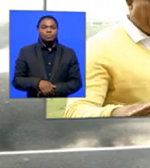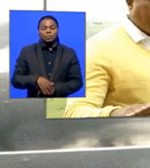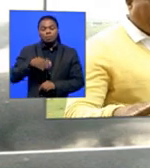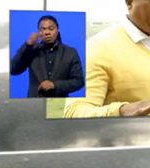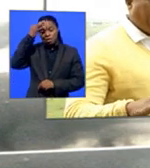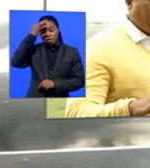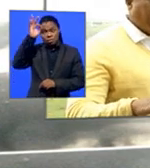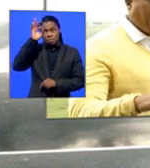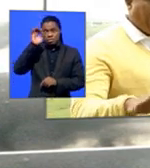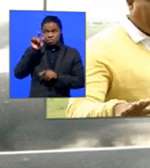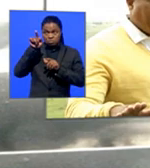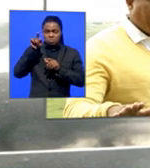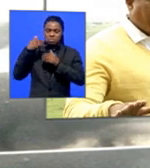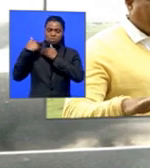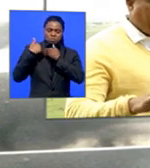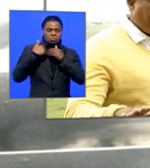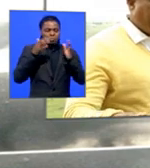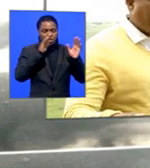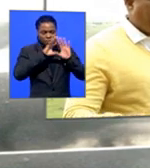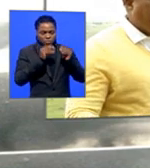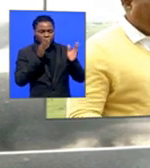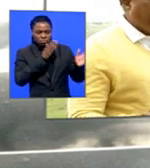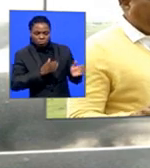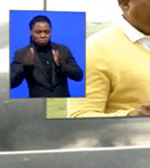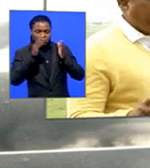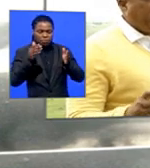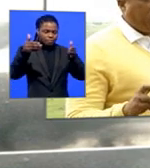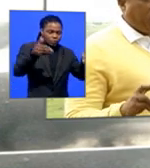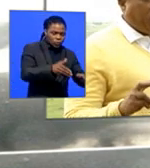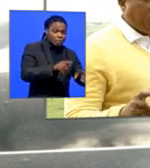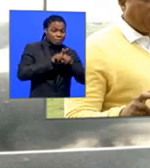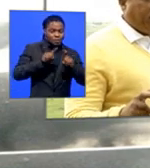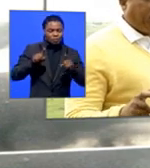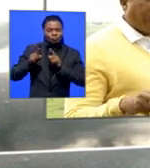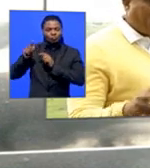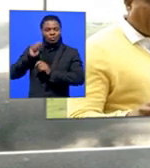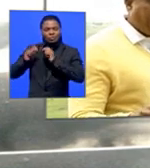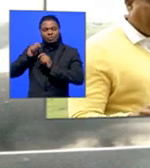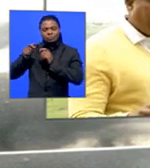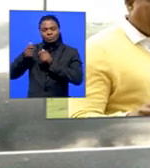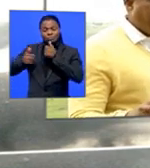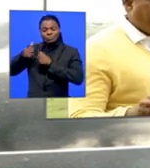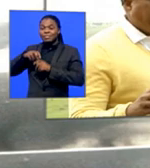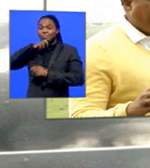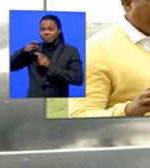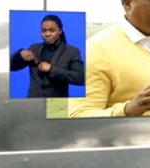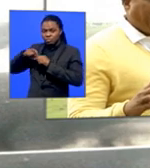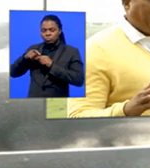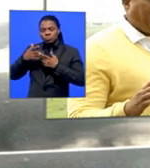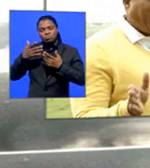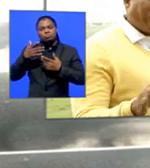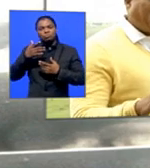government inguye ophethe lo mcimbi, it's a state funeral, but the traditional leaders have impressed on us